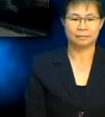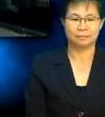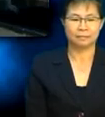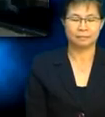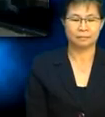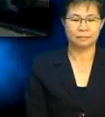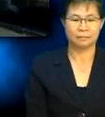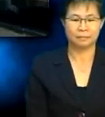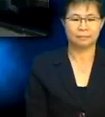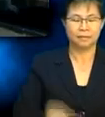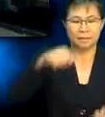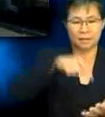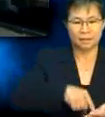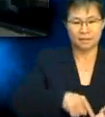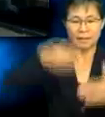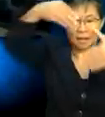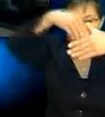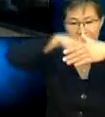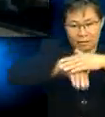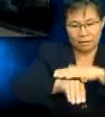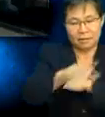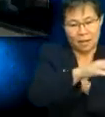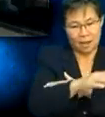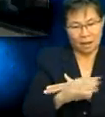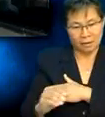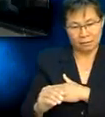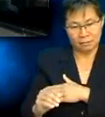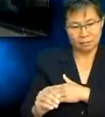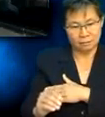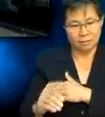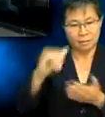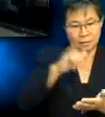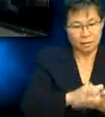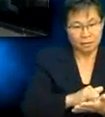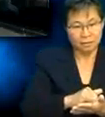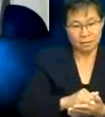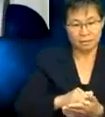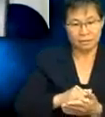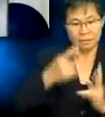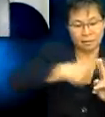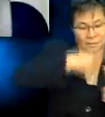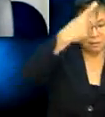Now, this is the entrance and... Oh, that is the guard.